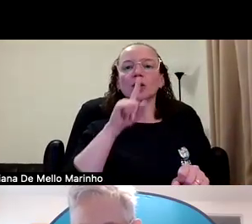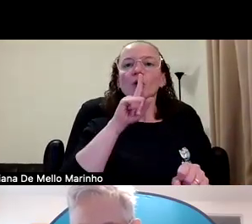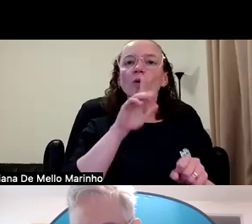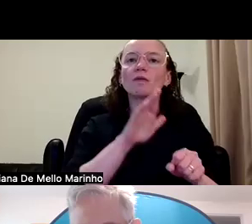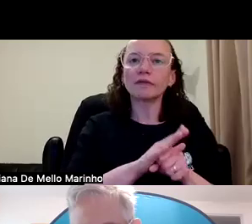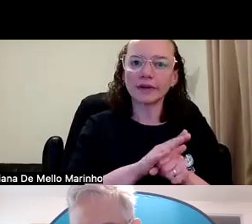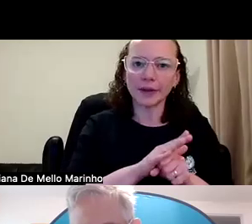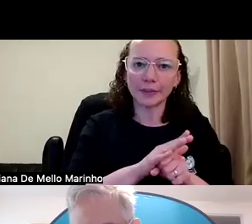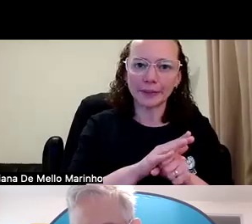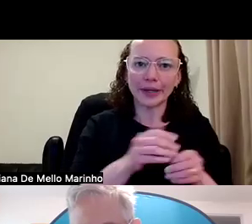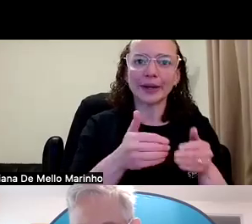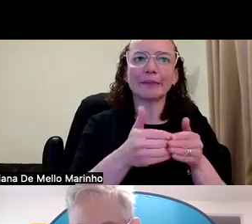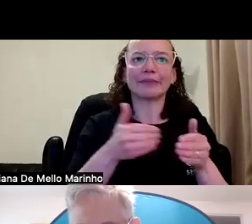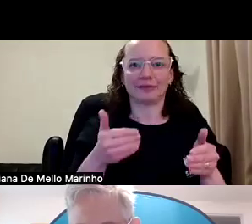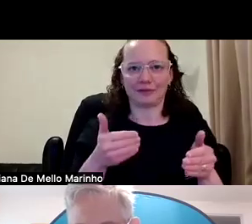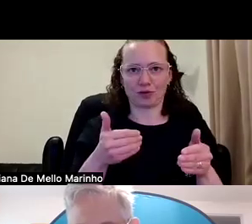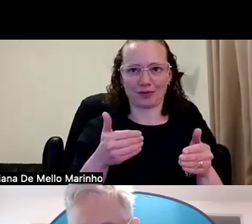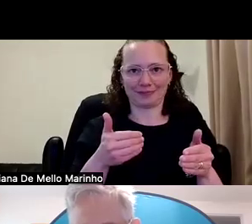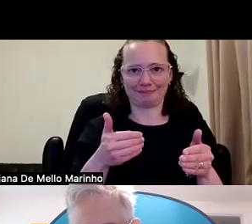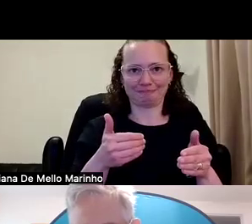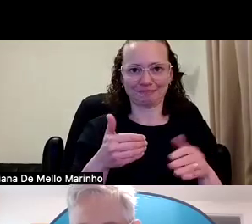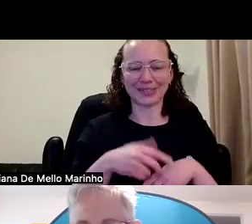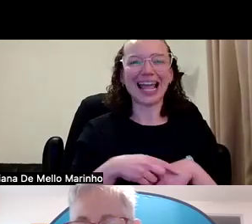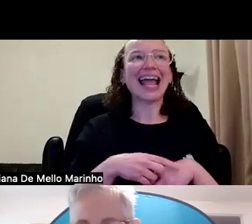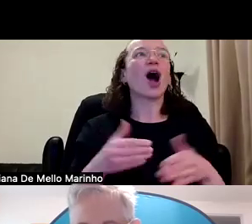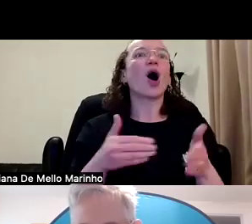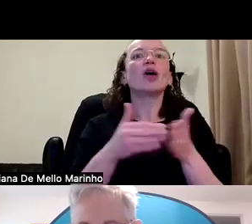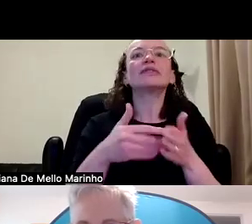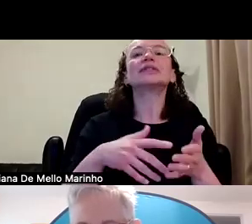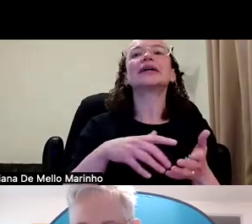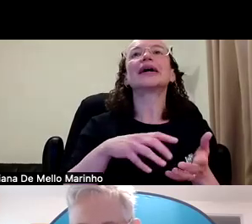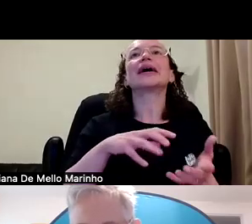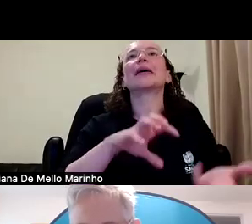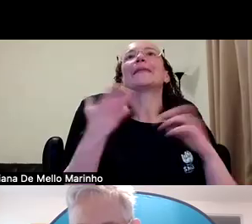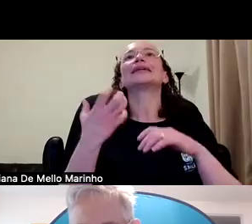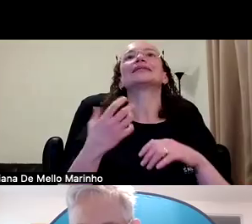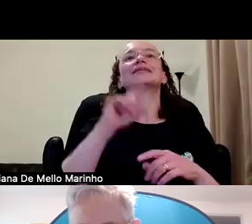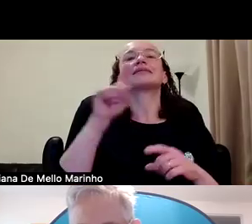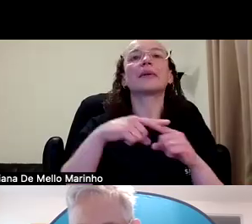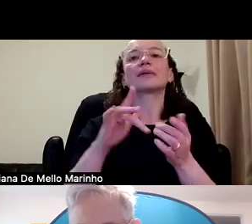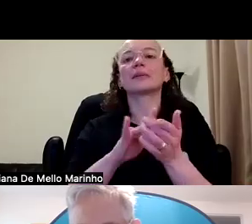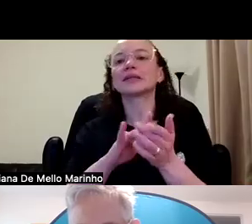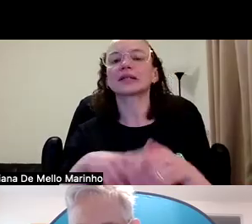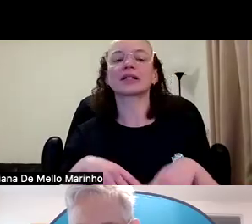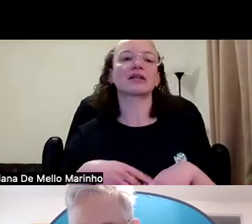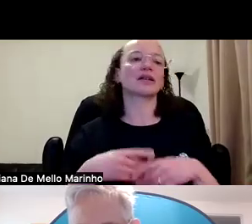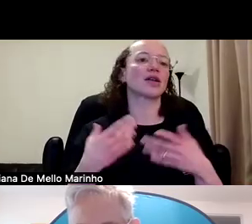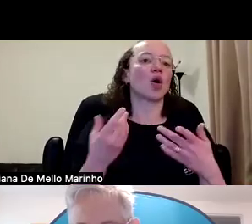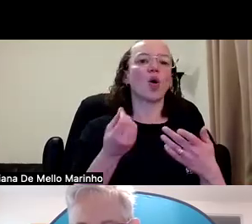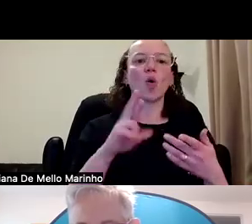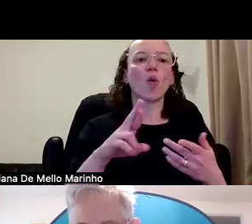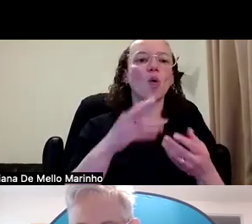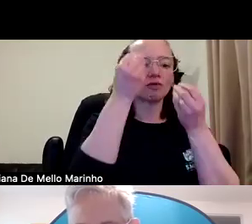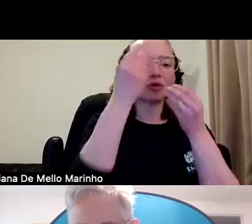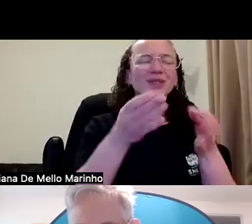not sure, confirm. Confirm ahead of time. Oftentimes, things get messed up